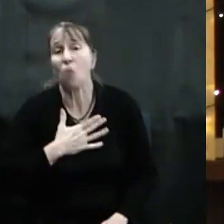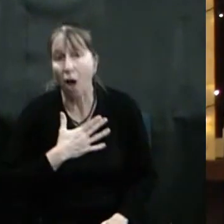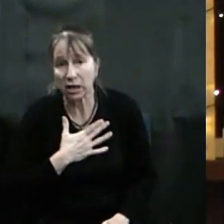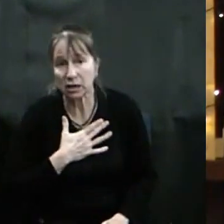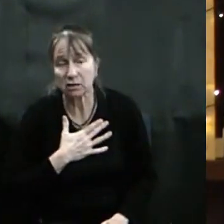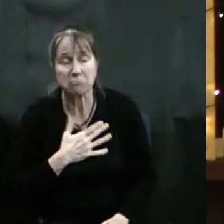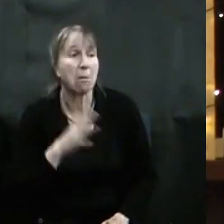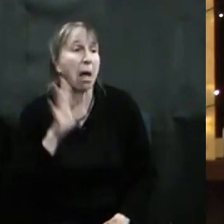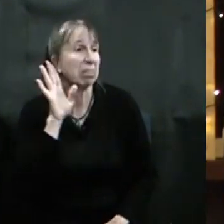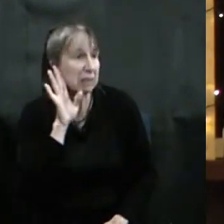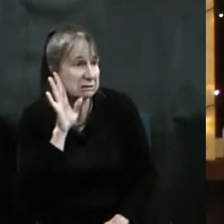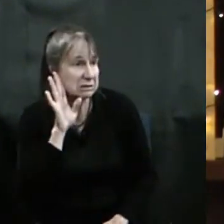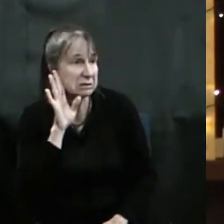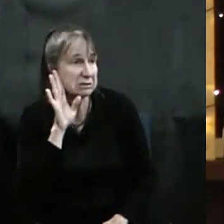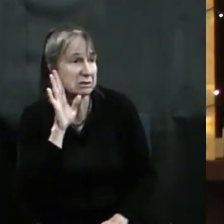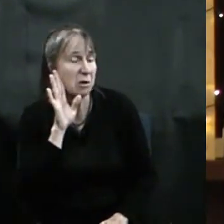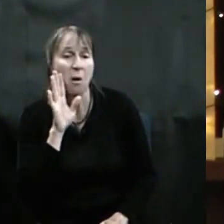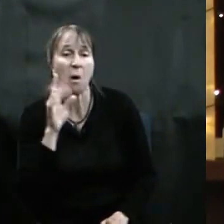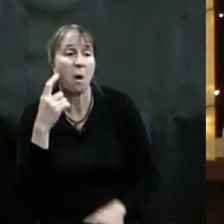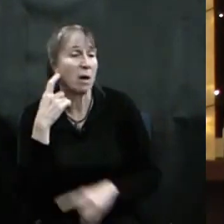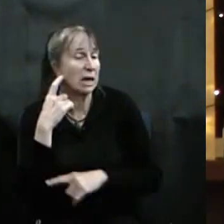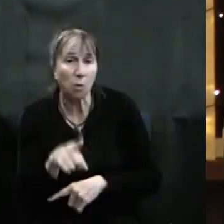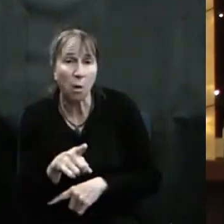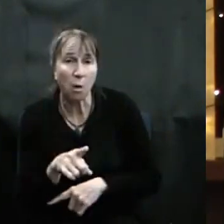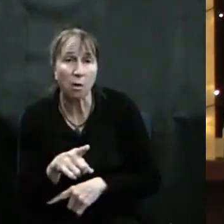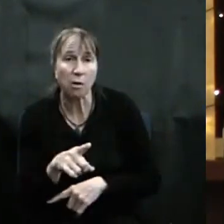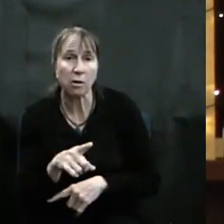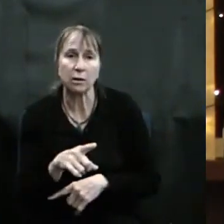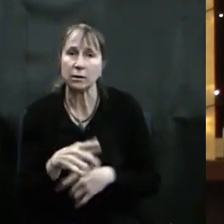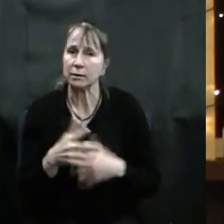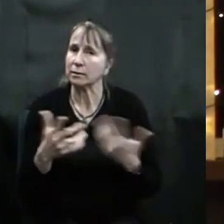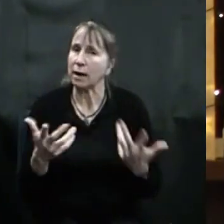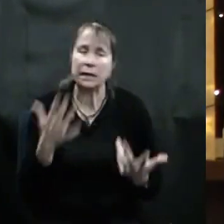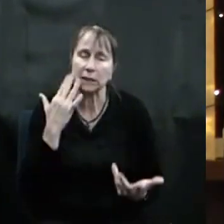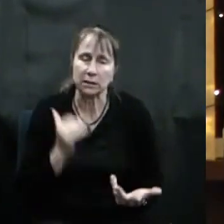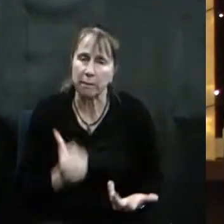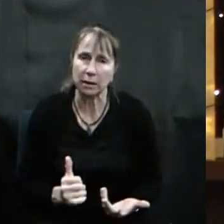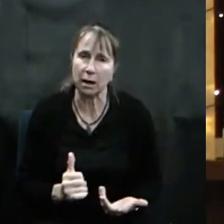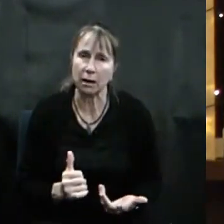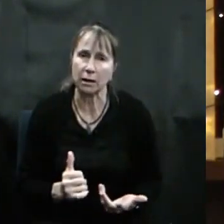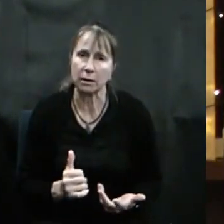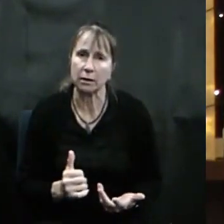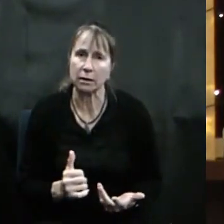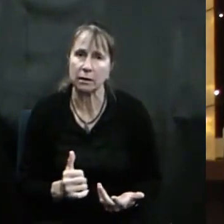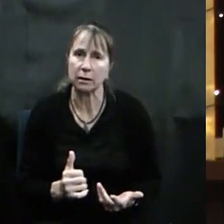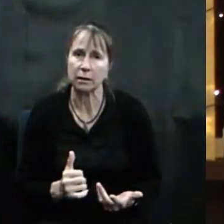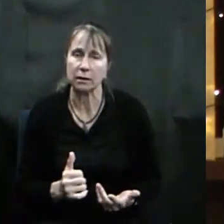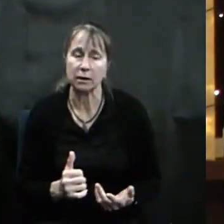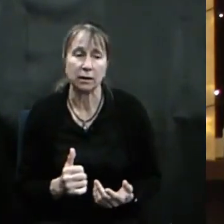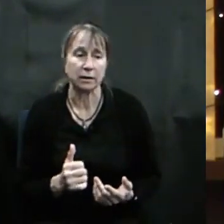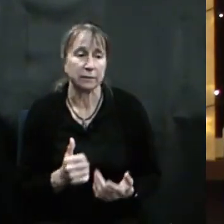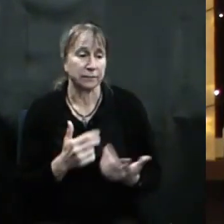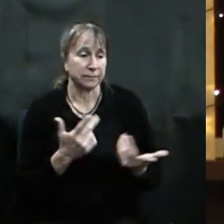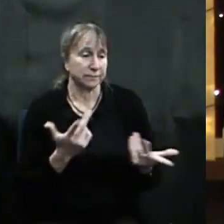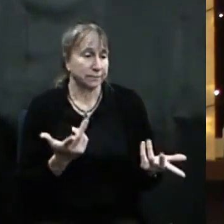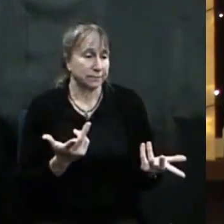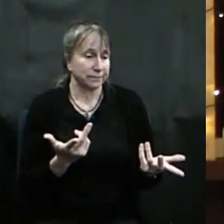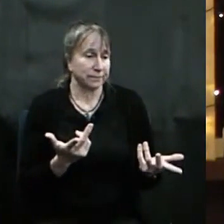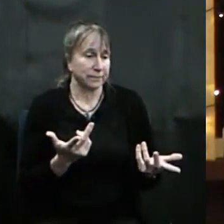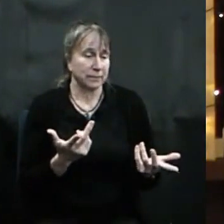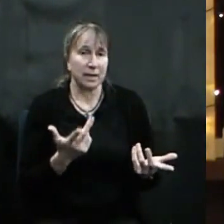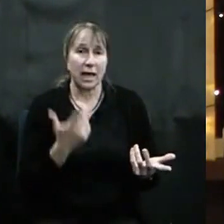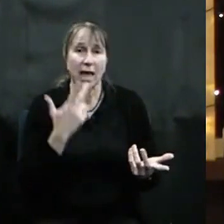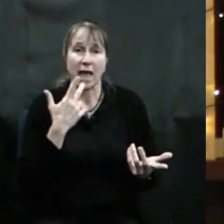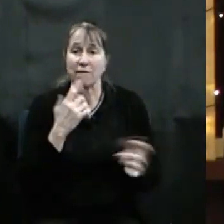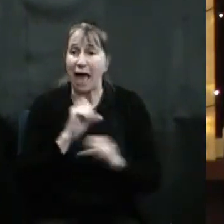or fail to listen, whether they hear or refuse to hear, whether our world likes it or not, whether our